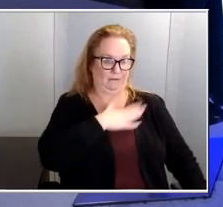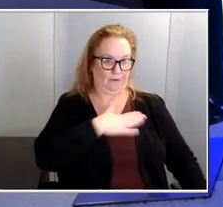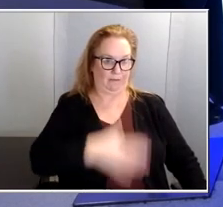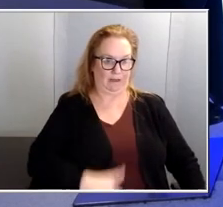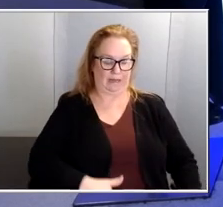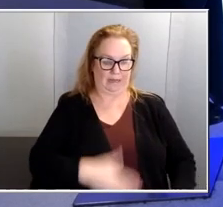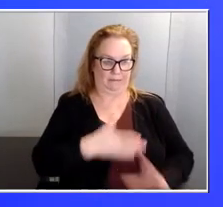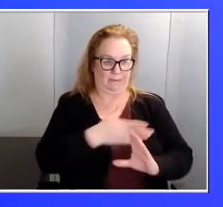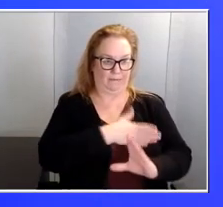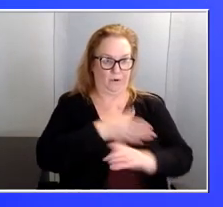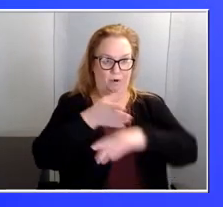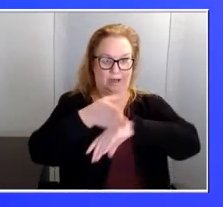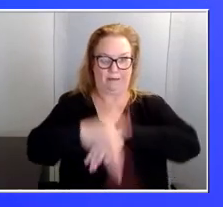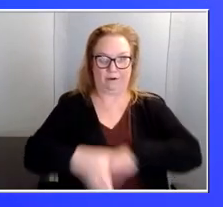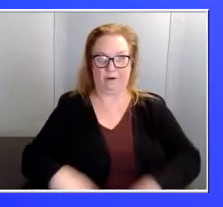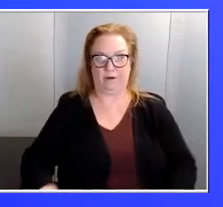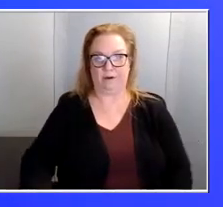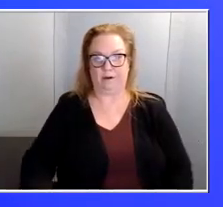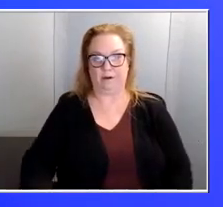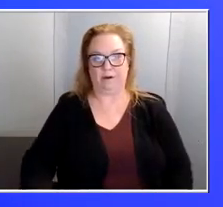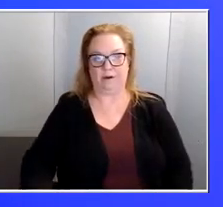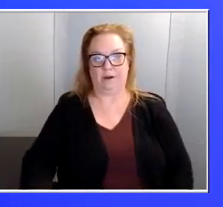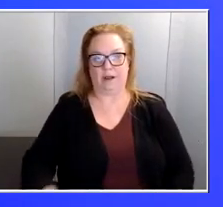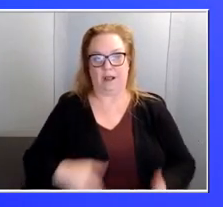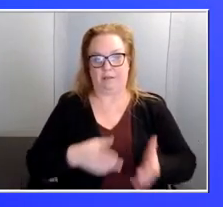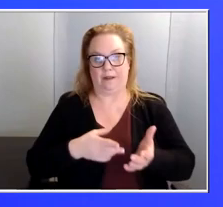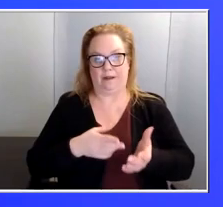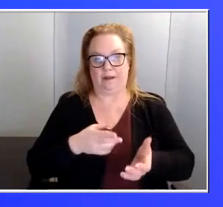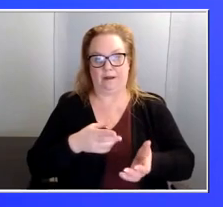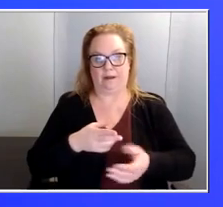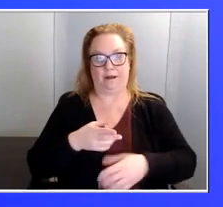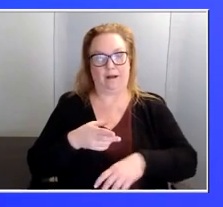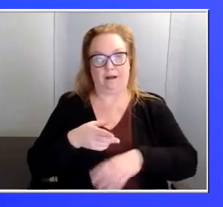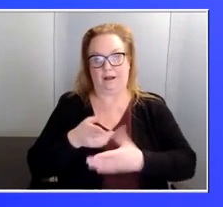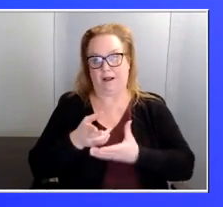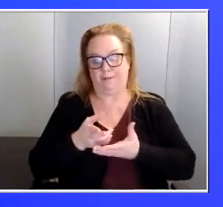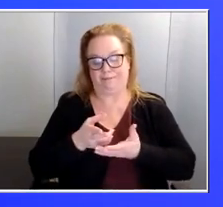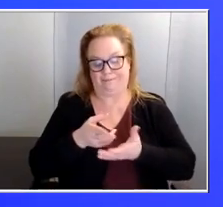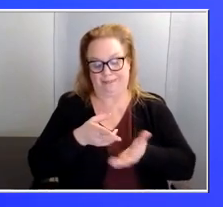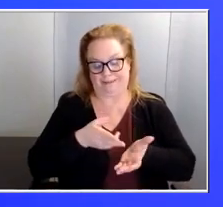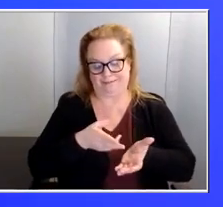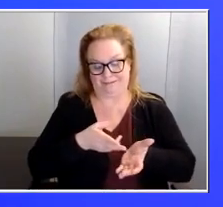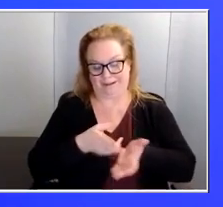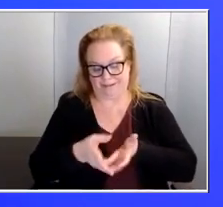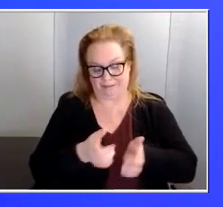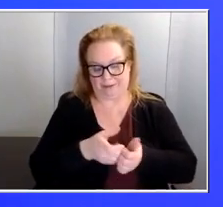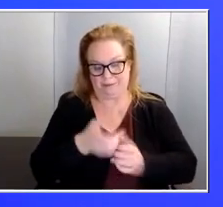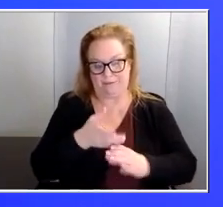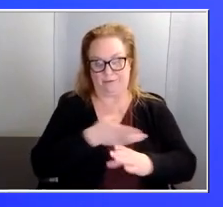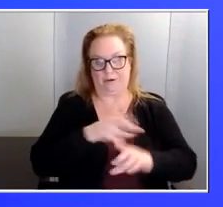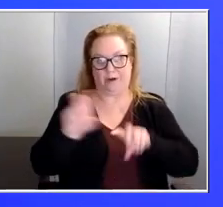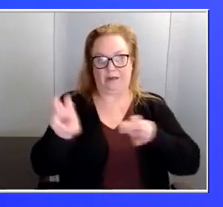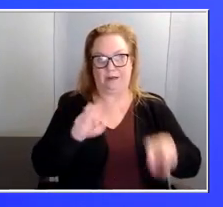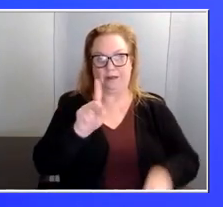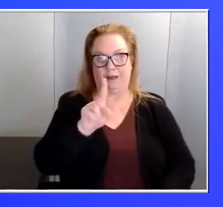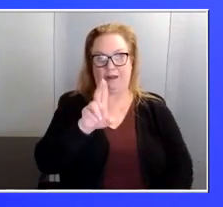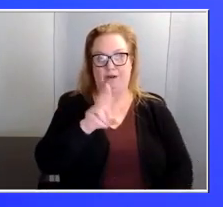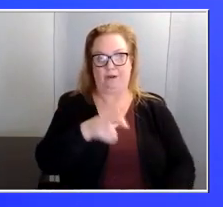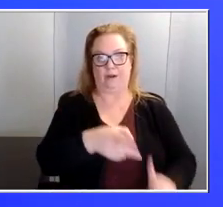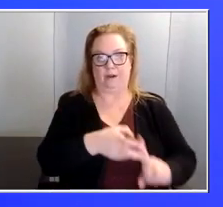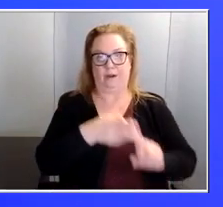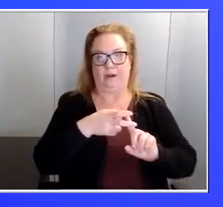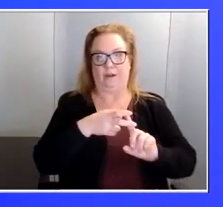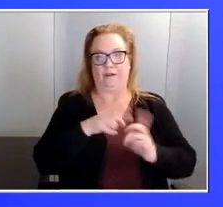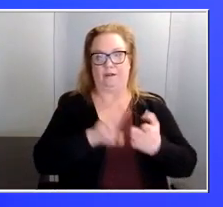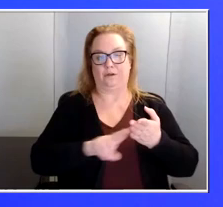I mean, it's kind of, and I'll be honest with you, before I came to University of Kansas, I was recruited from University of